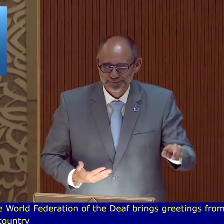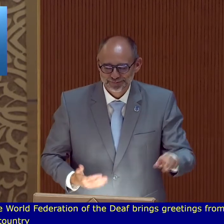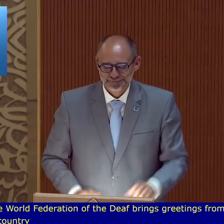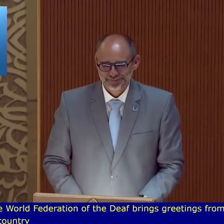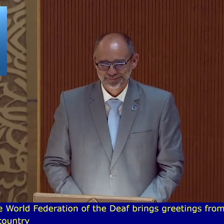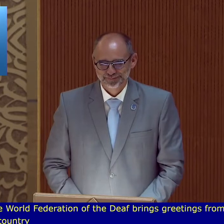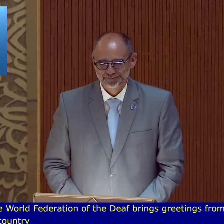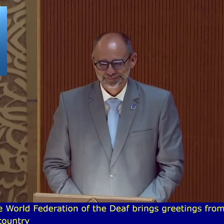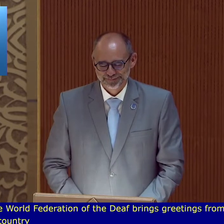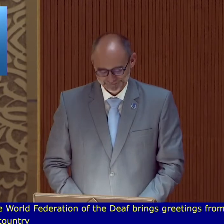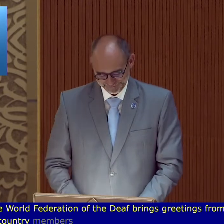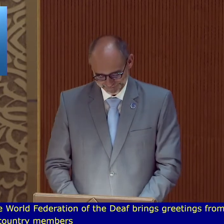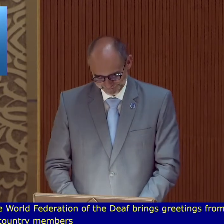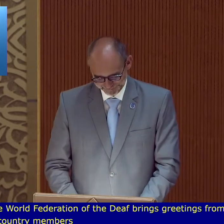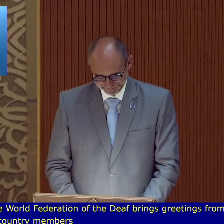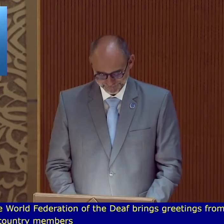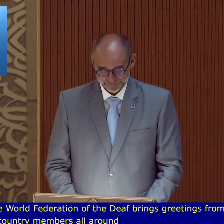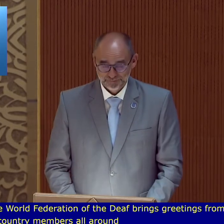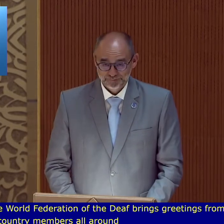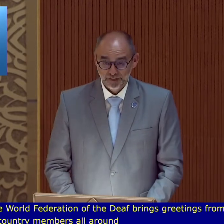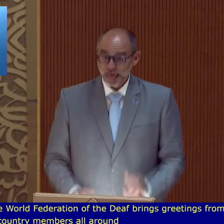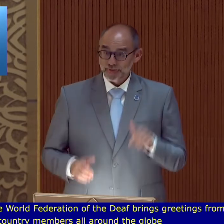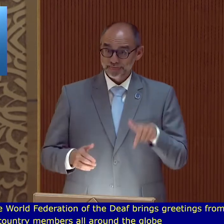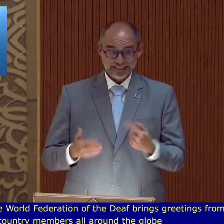and 70 million deaf people.